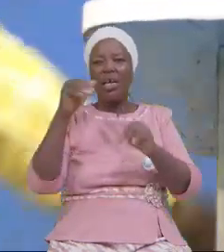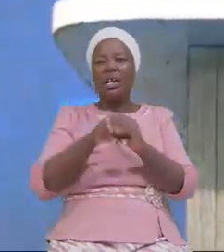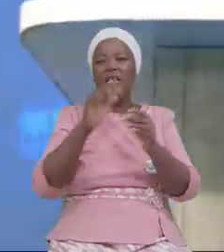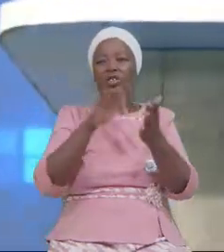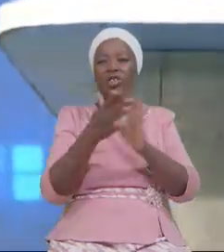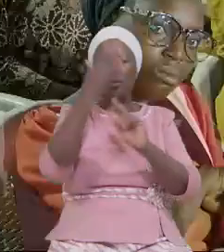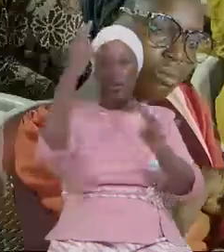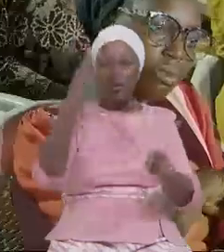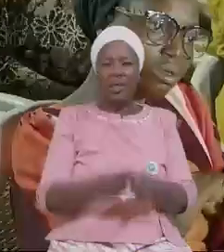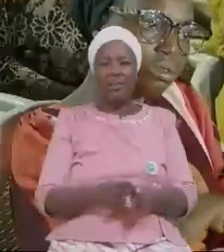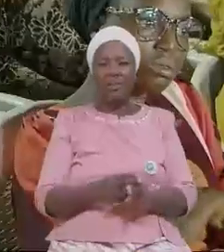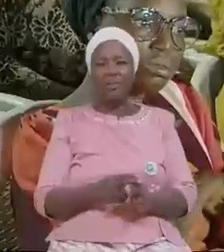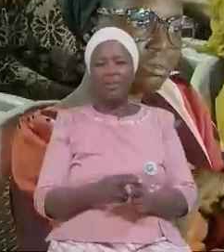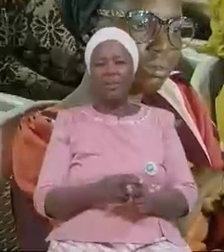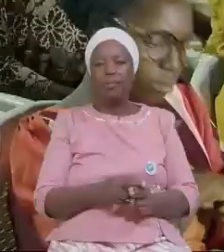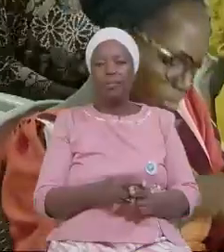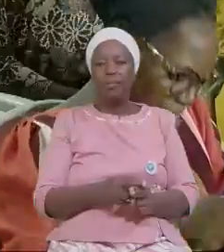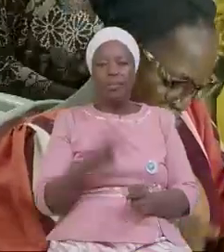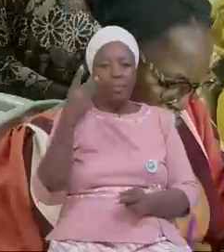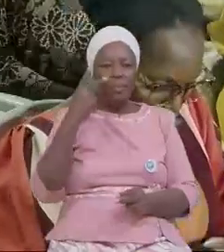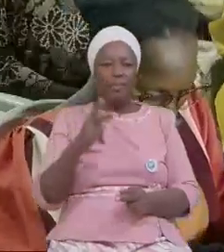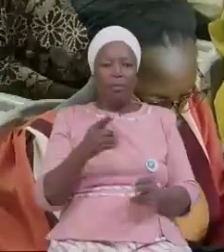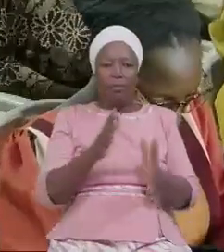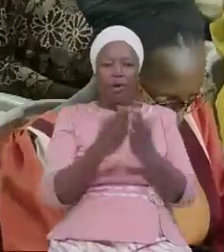Jesus' name. Look at